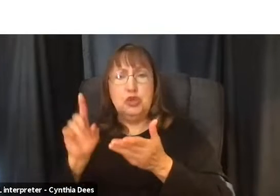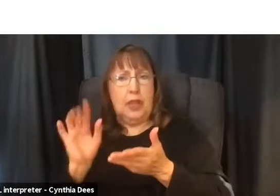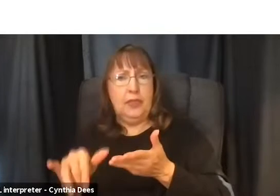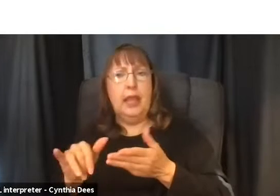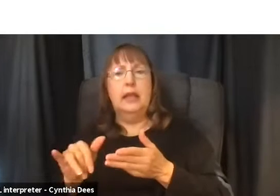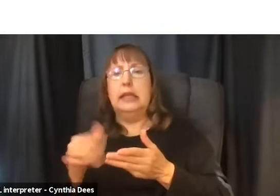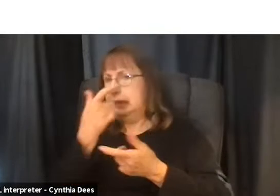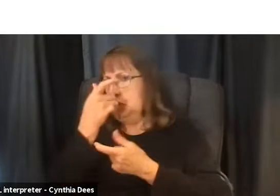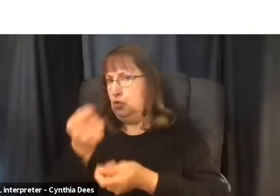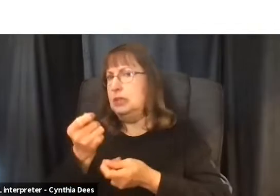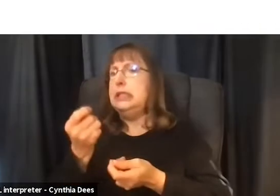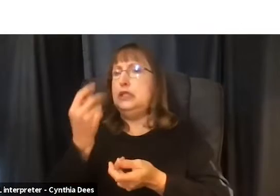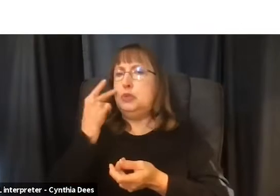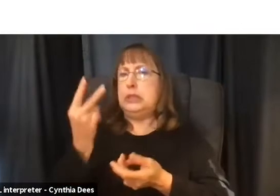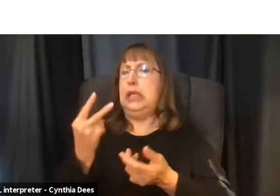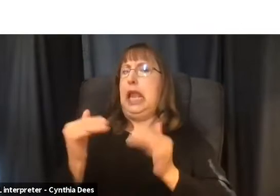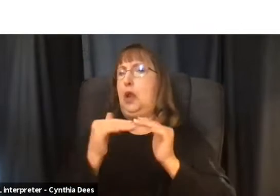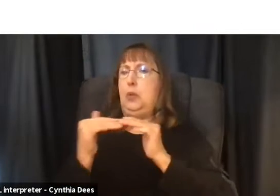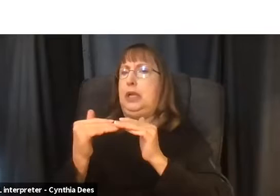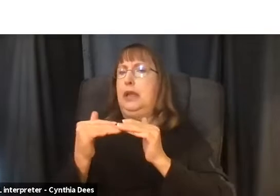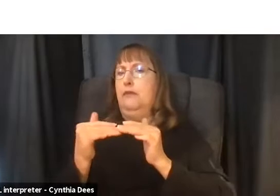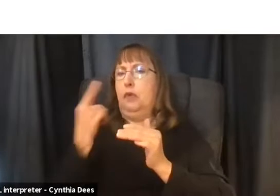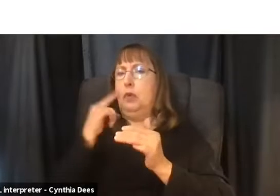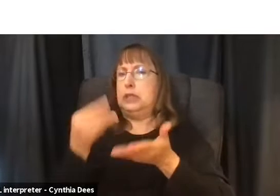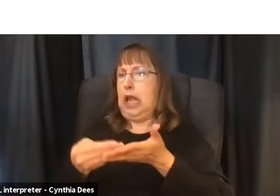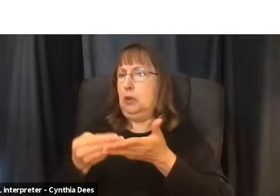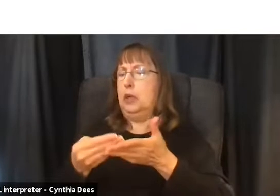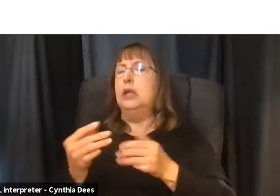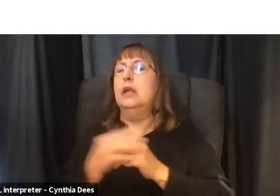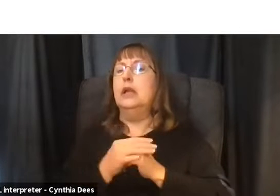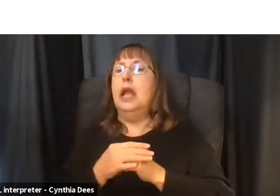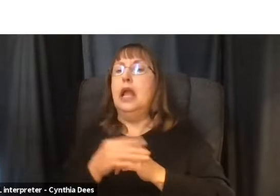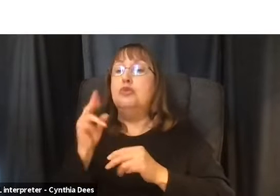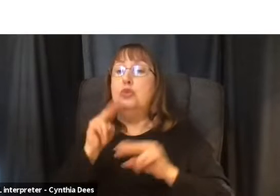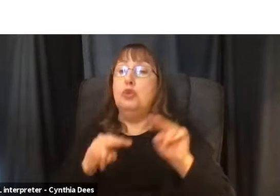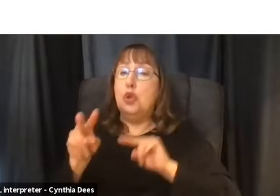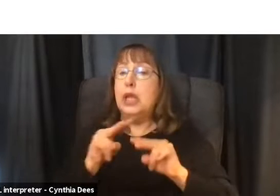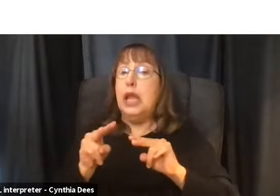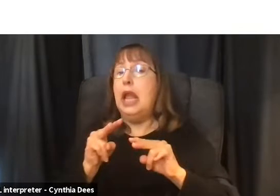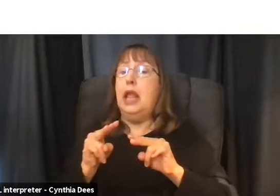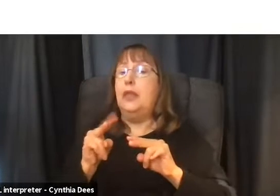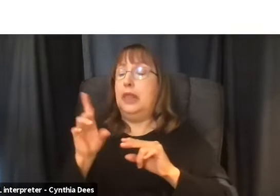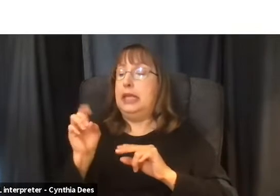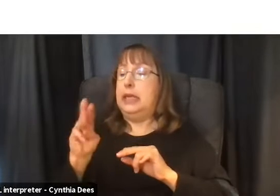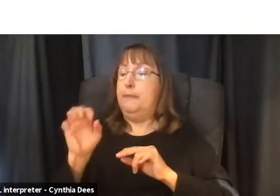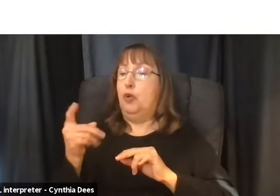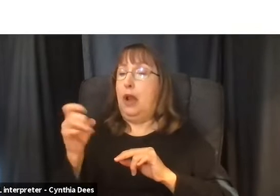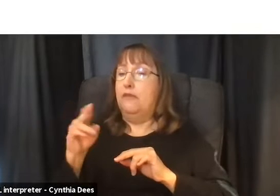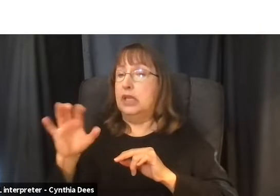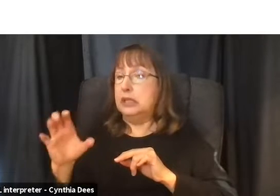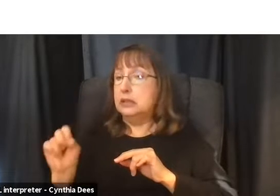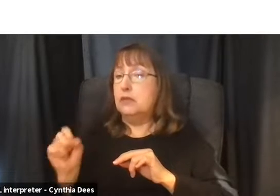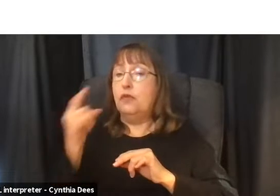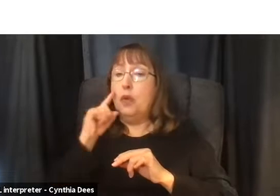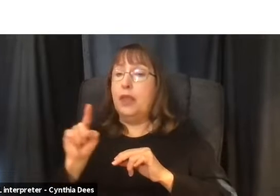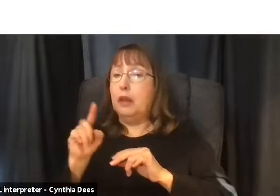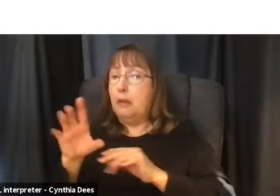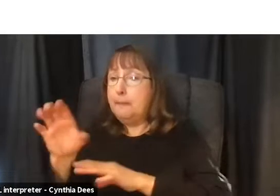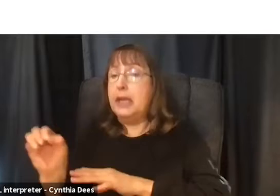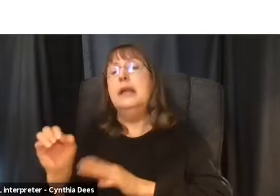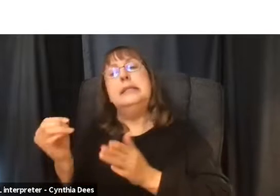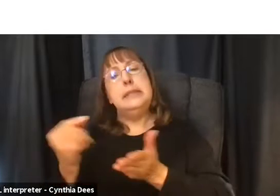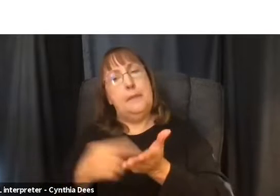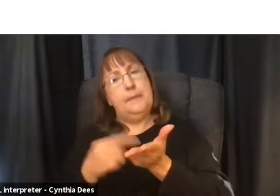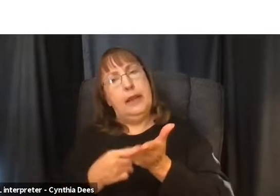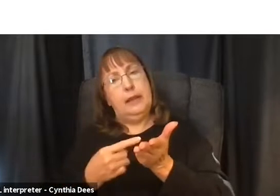to see, equity pieces there. Looking at the demographics of the company, sometimes those are available, sometimes they're